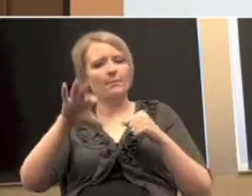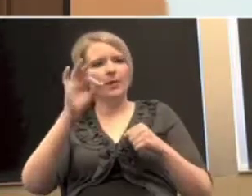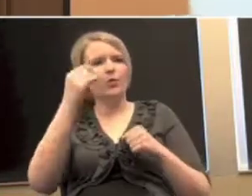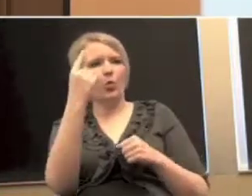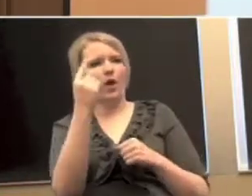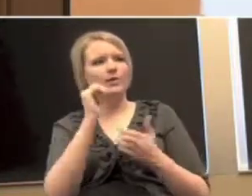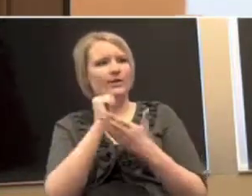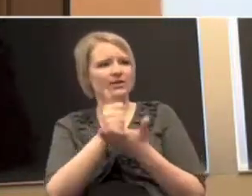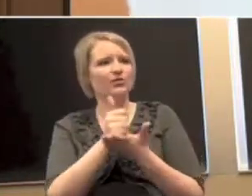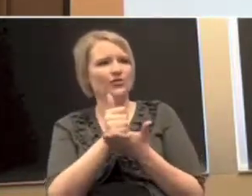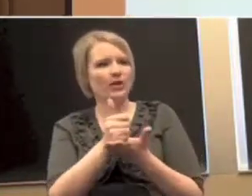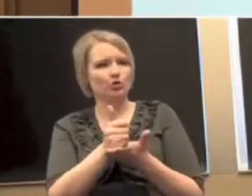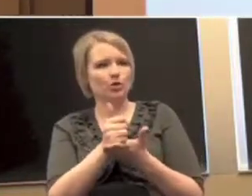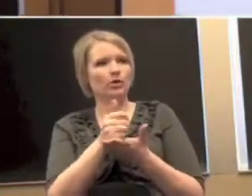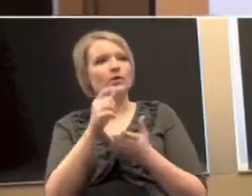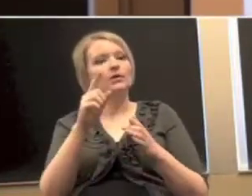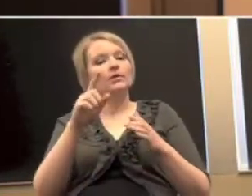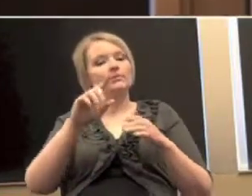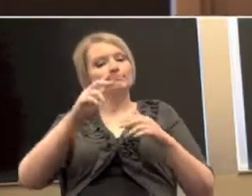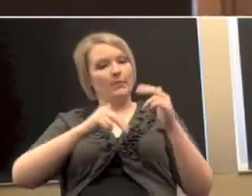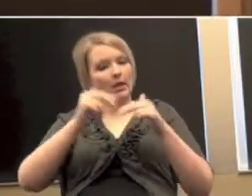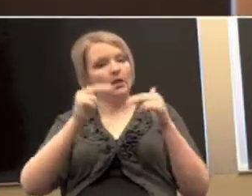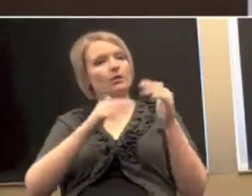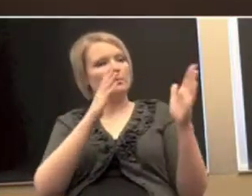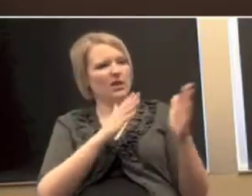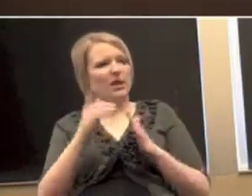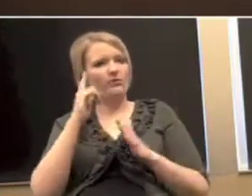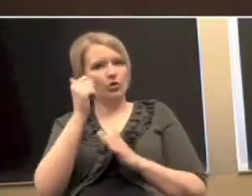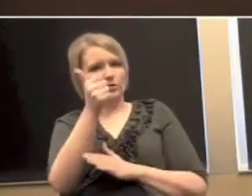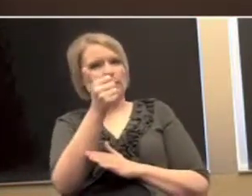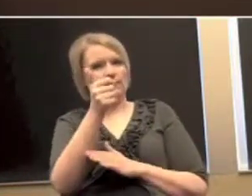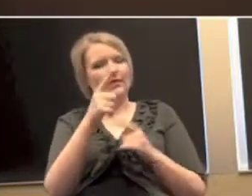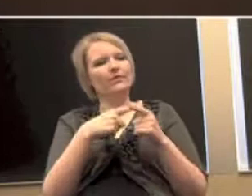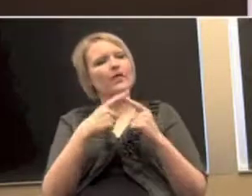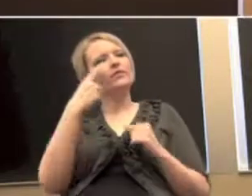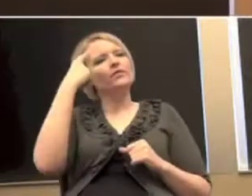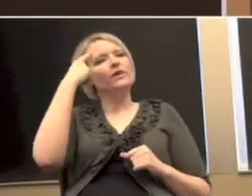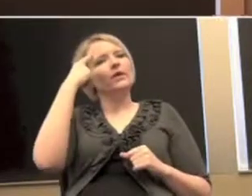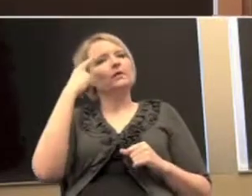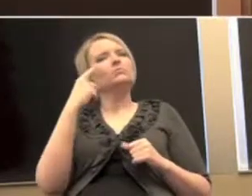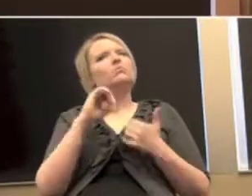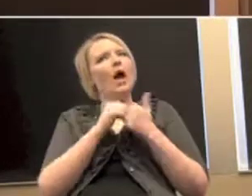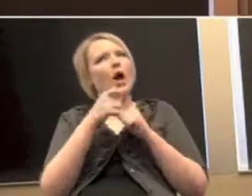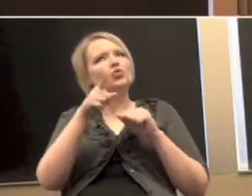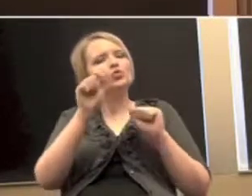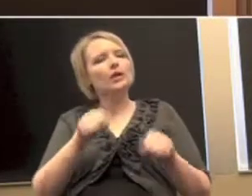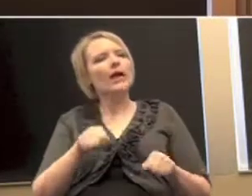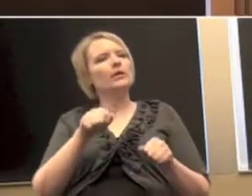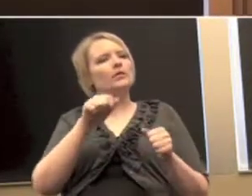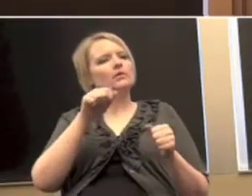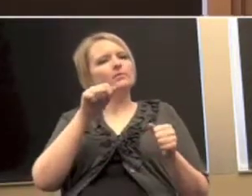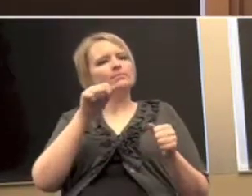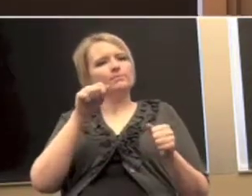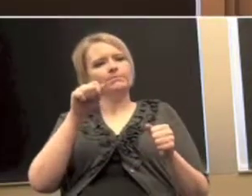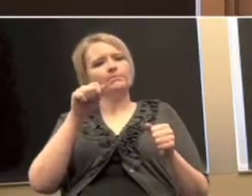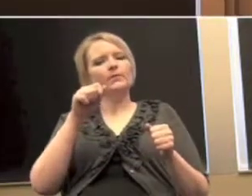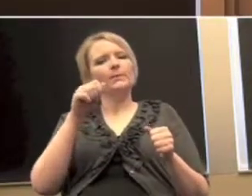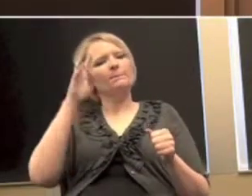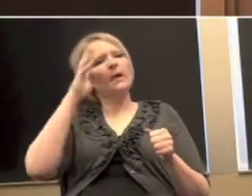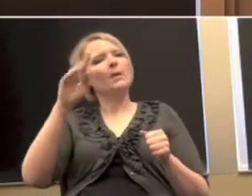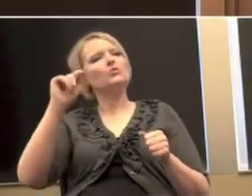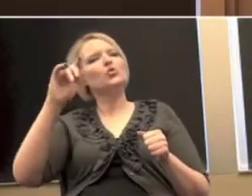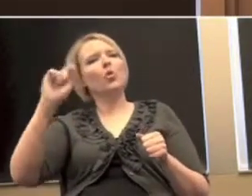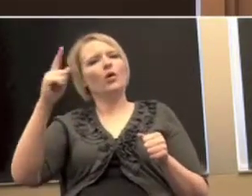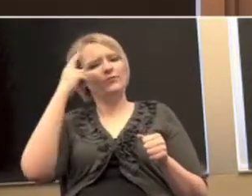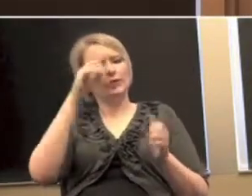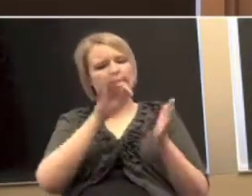intervention, develop an intervention plan for the student that you're working with. Then think about developing a tool for how you're going to see this intervention plan you've identified